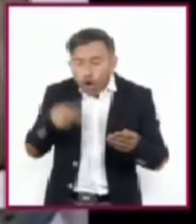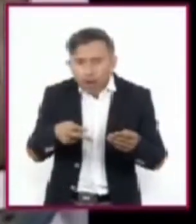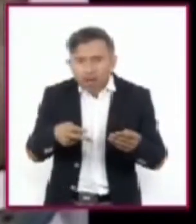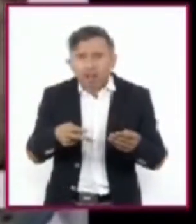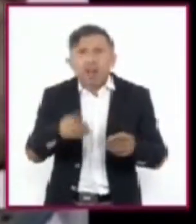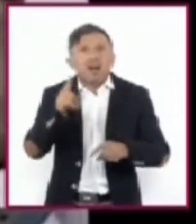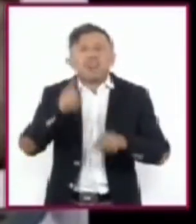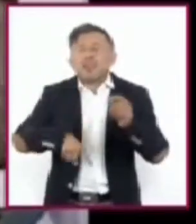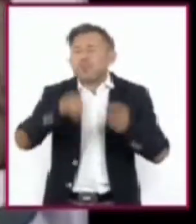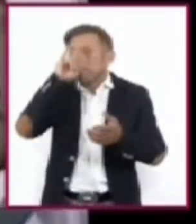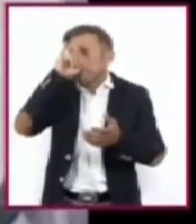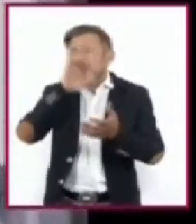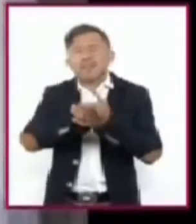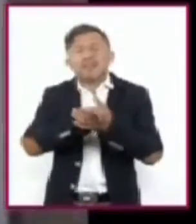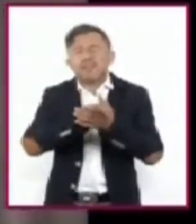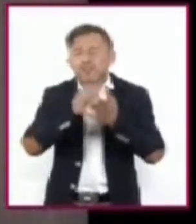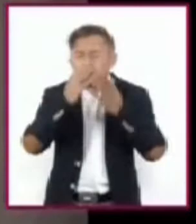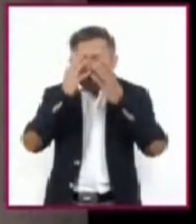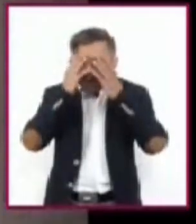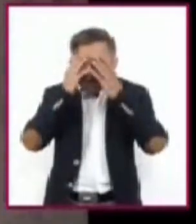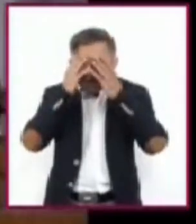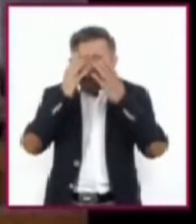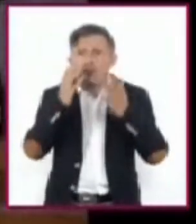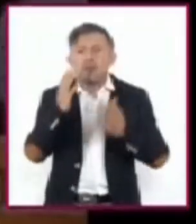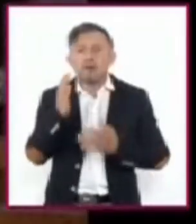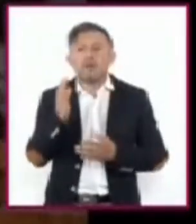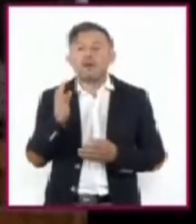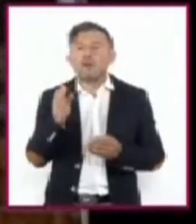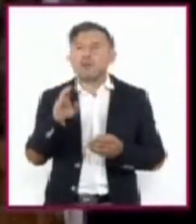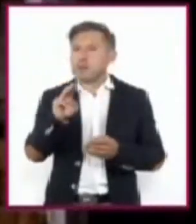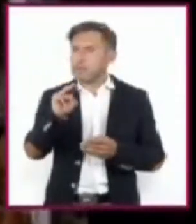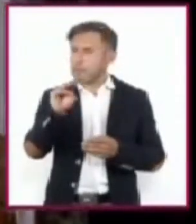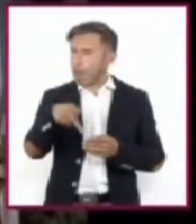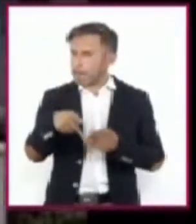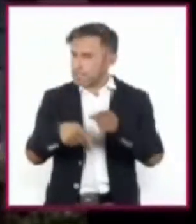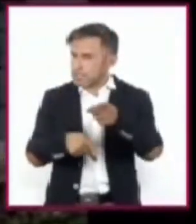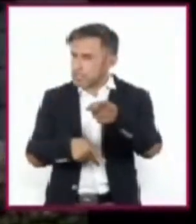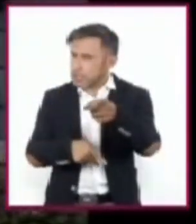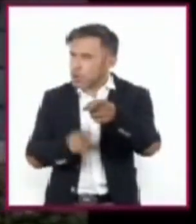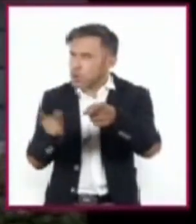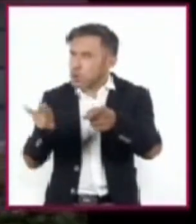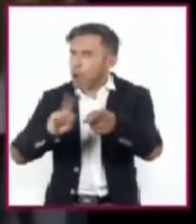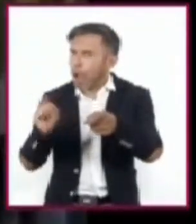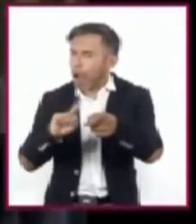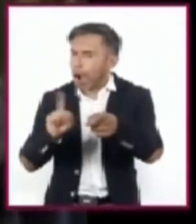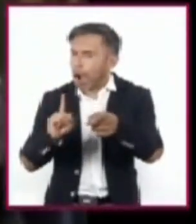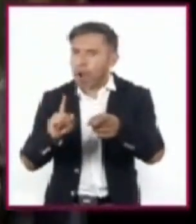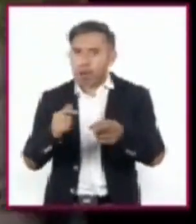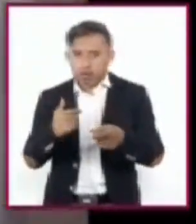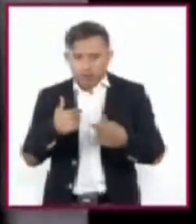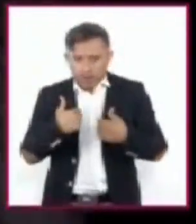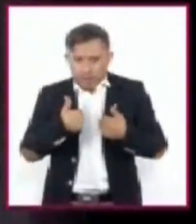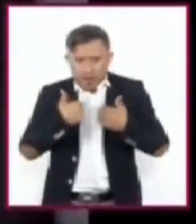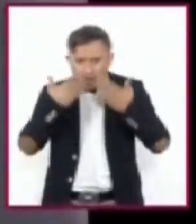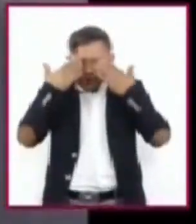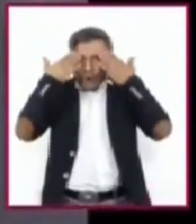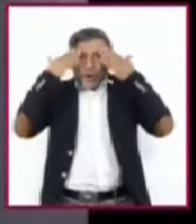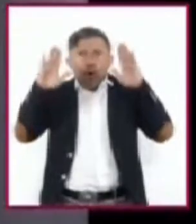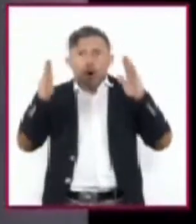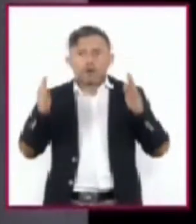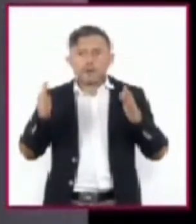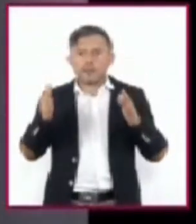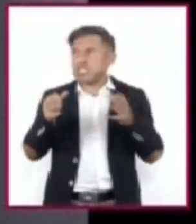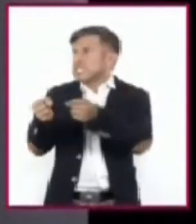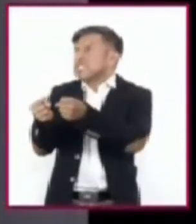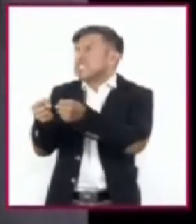it. Where is the map? I don't know. Where is